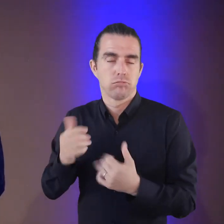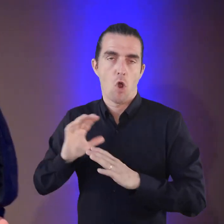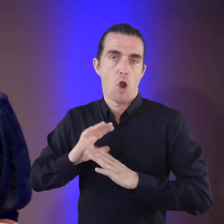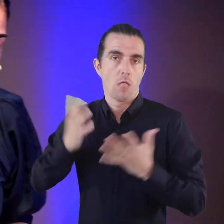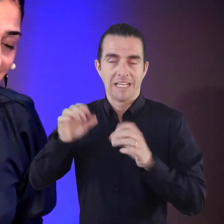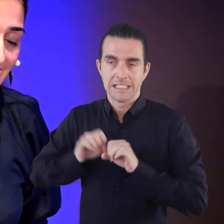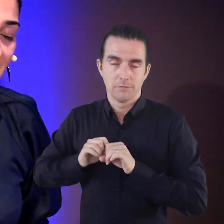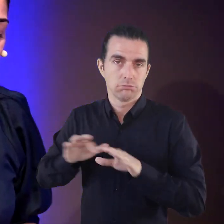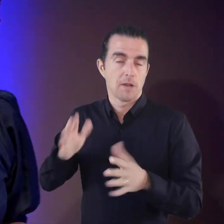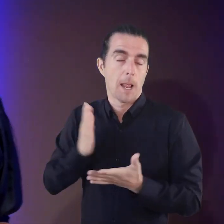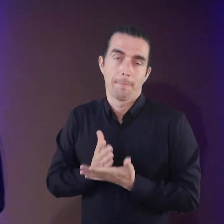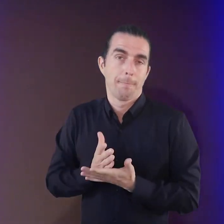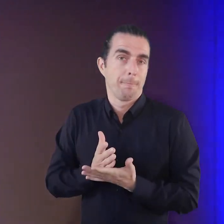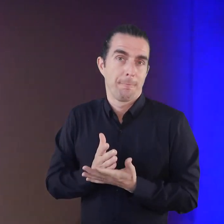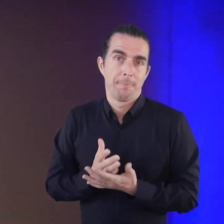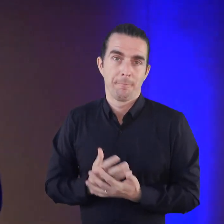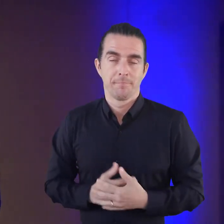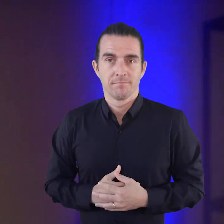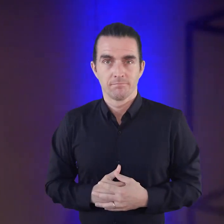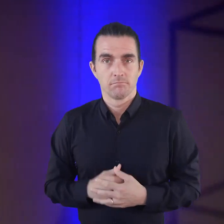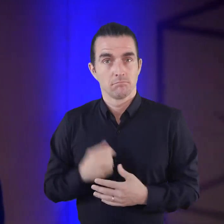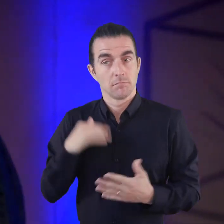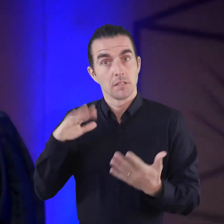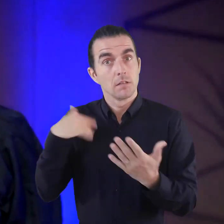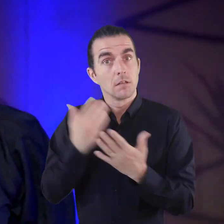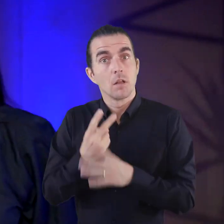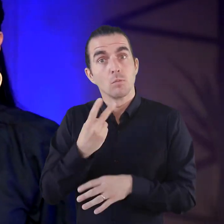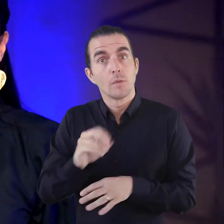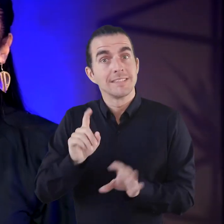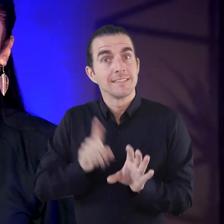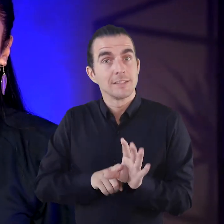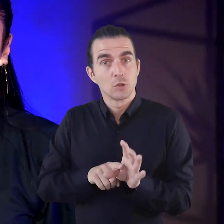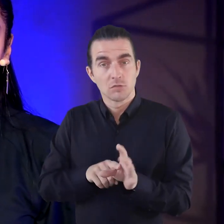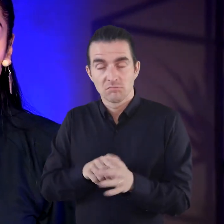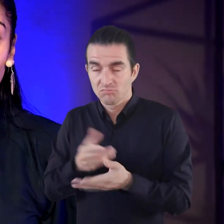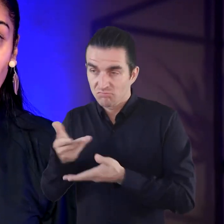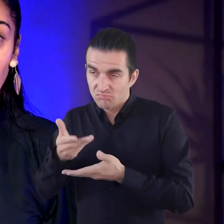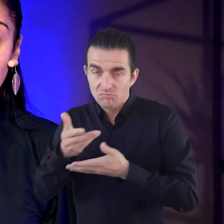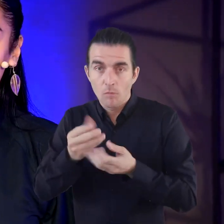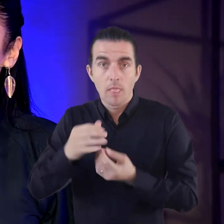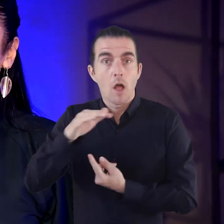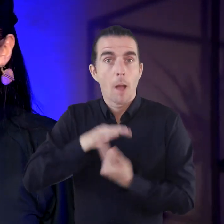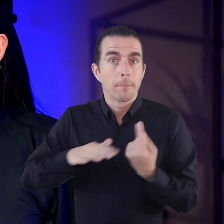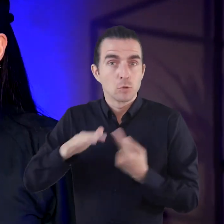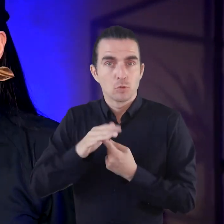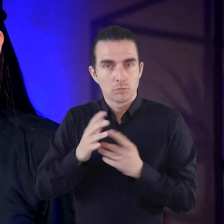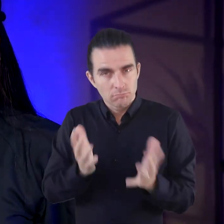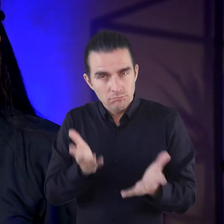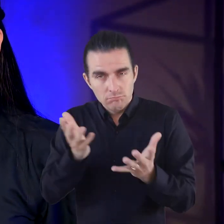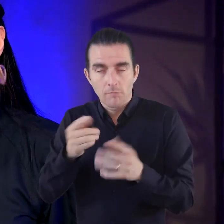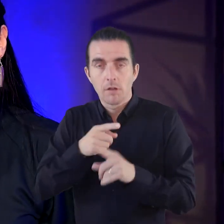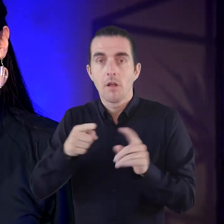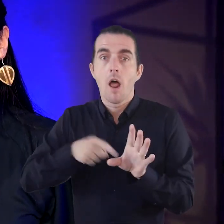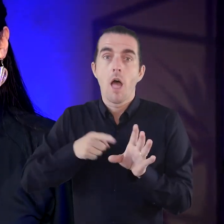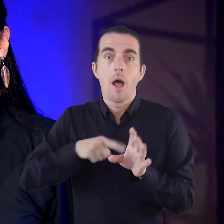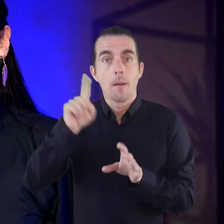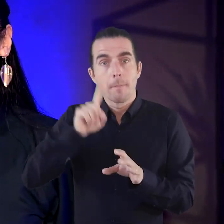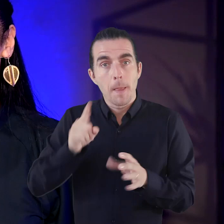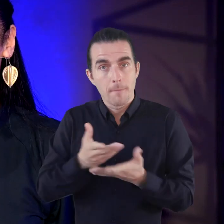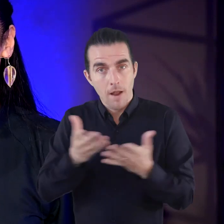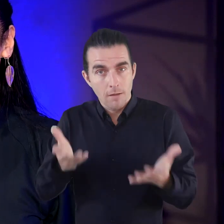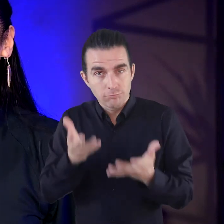I have spent 20 years working with communities to celebrate the voice of young people. I've travelled to over